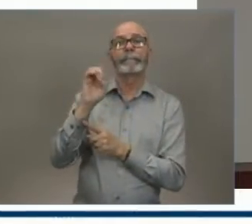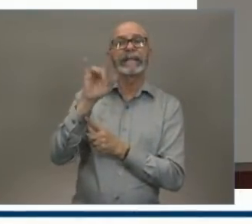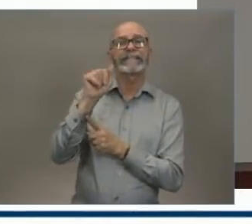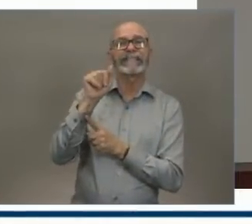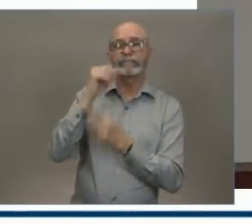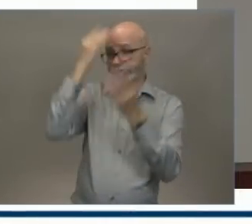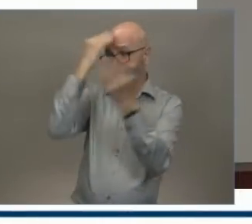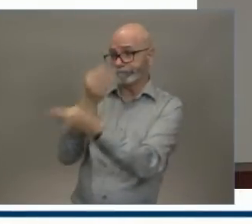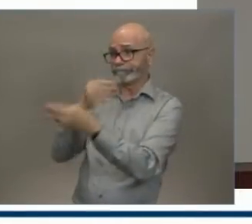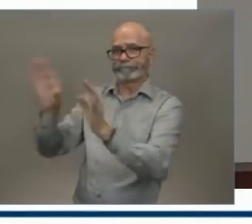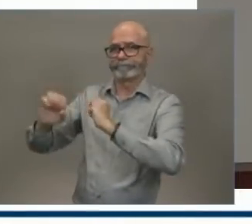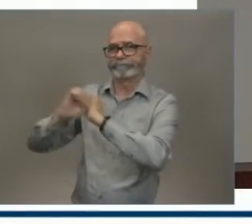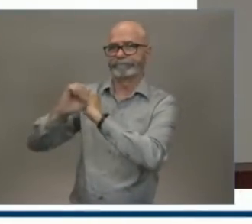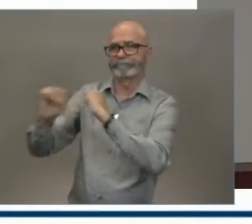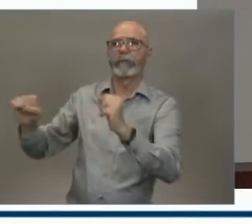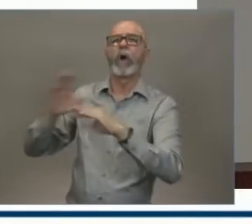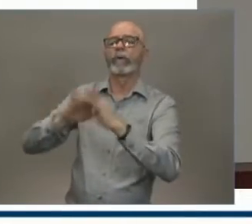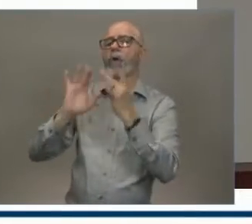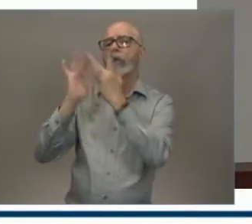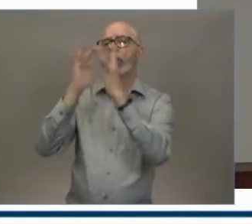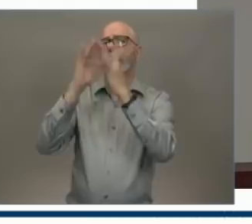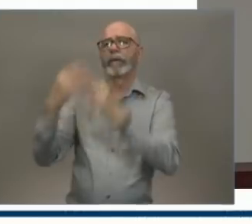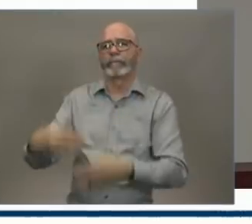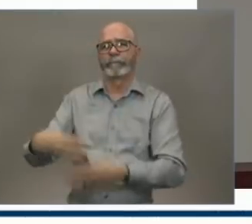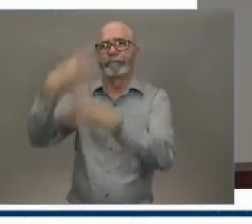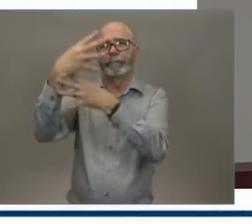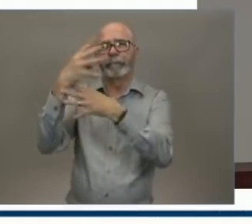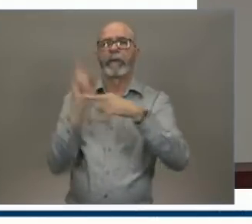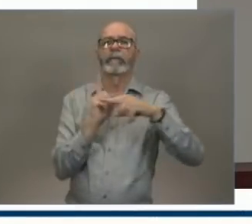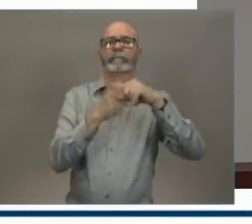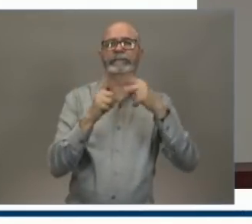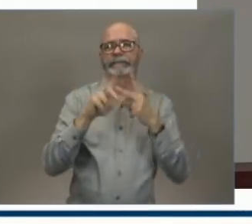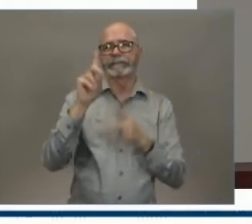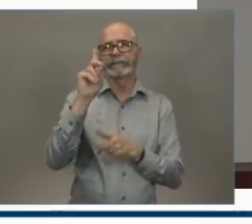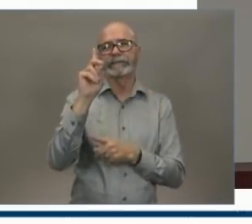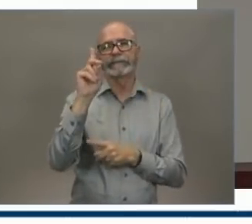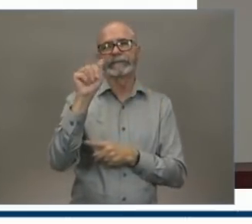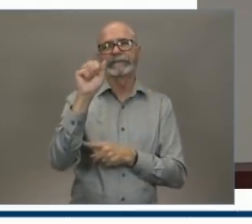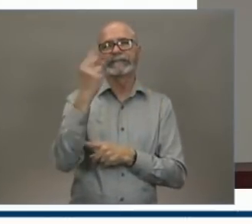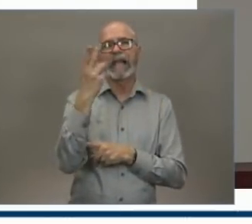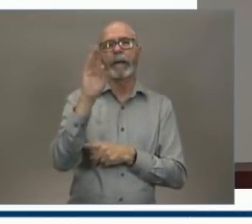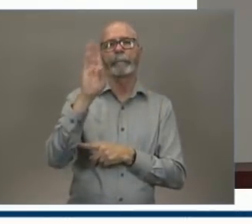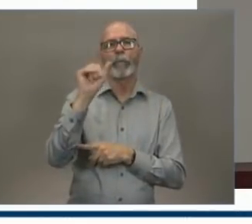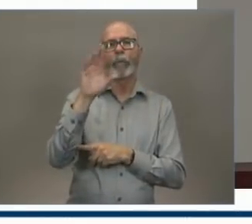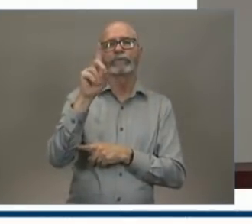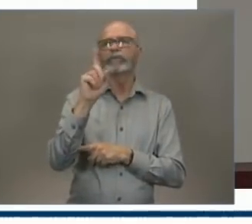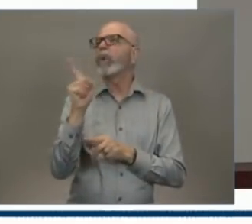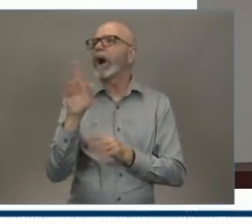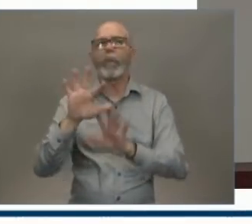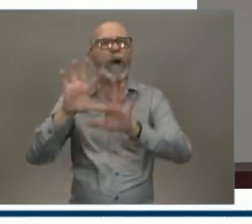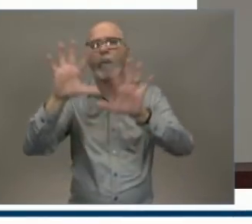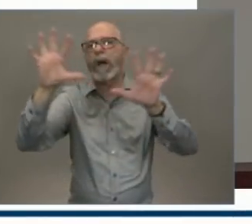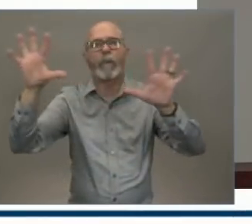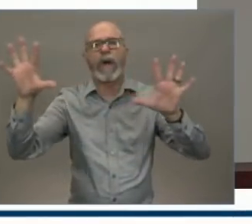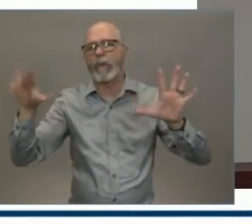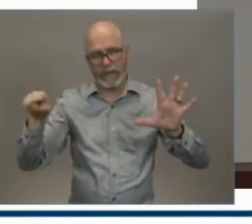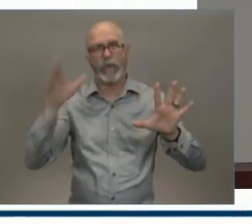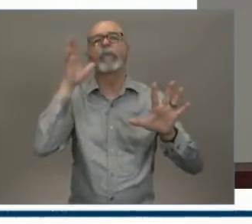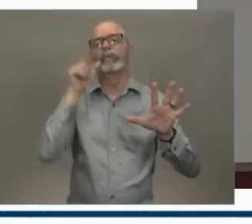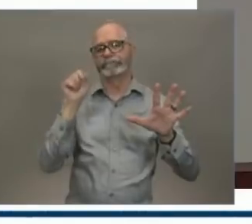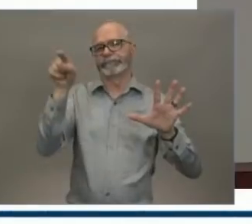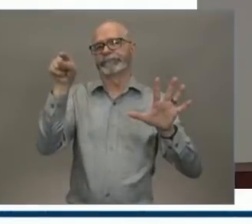dashboard today as one of our today's cases being reported. So since October 1st, there